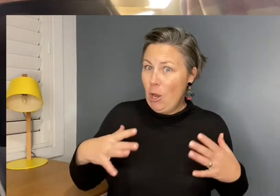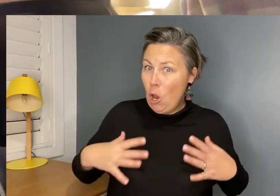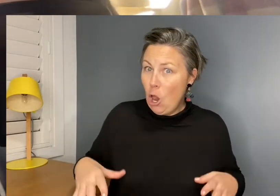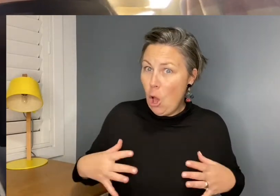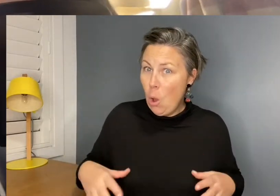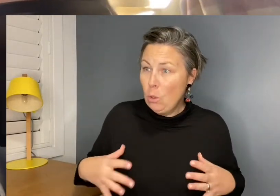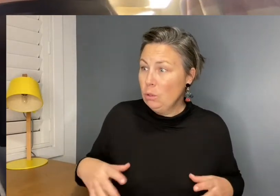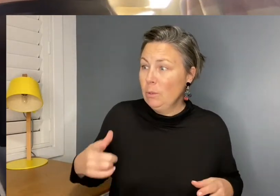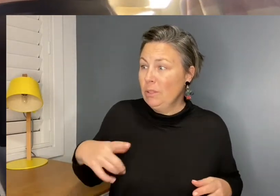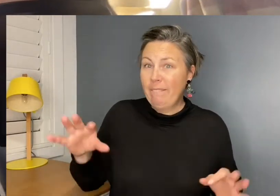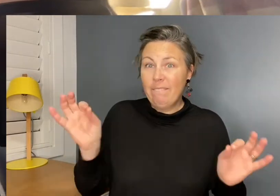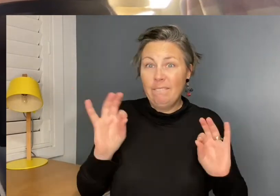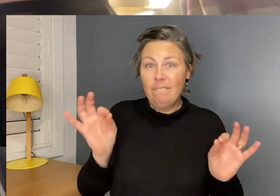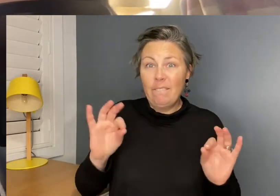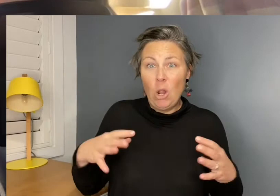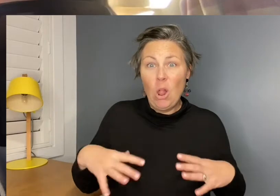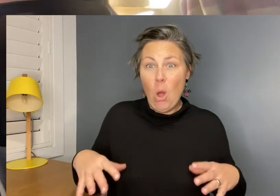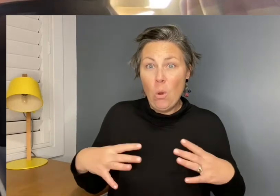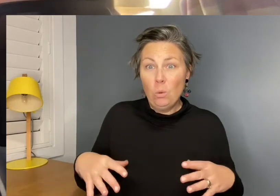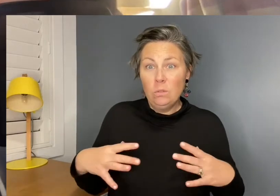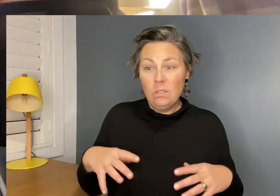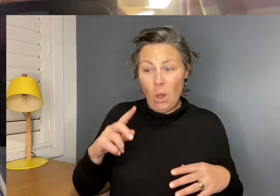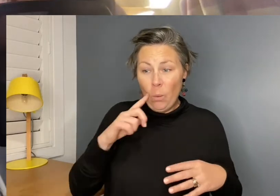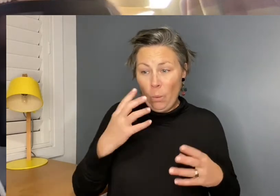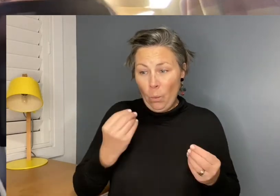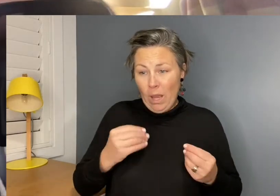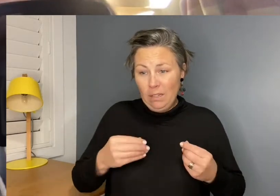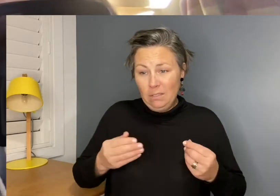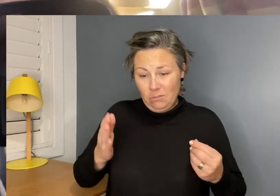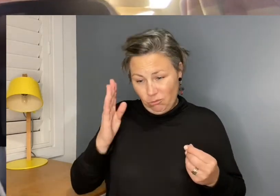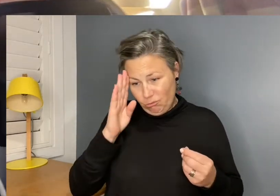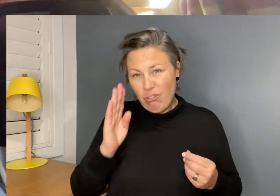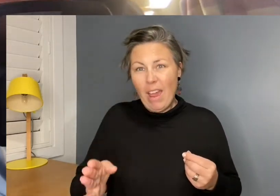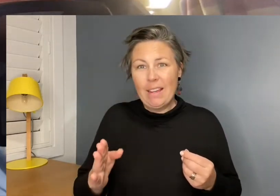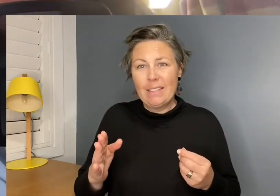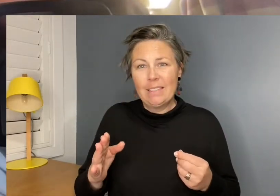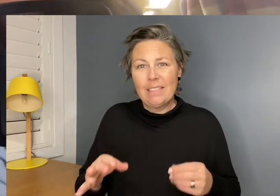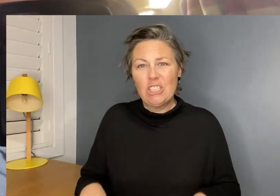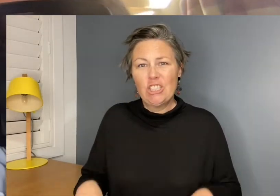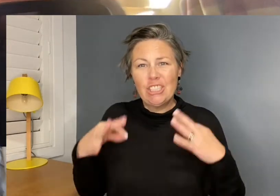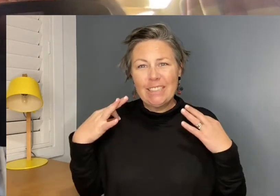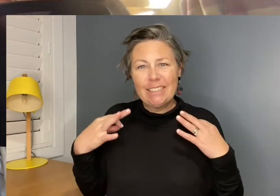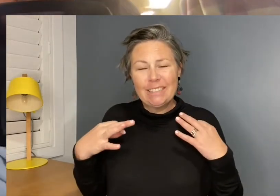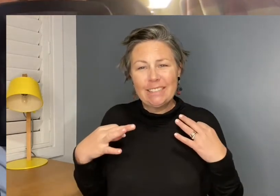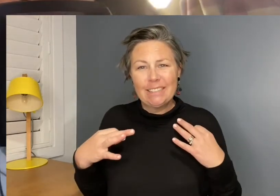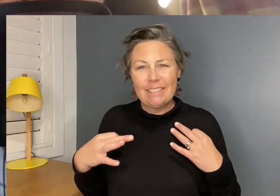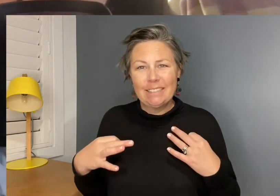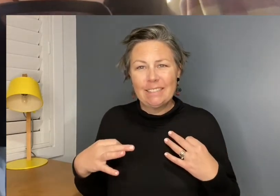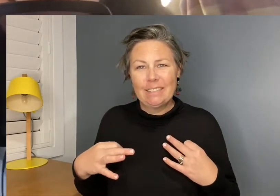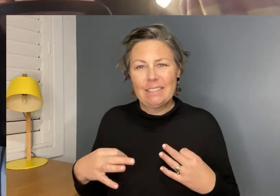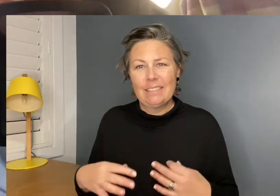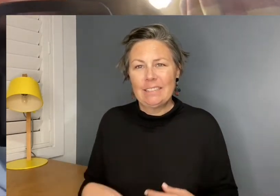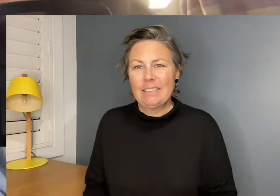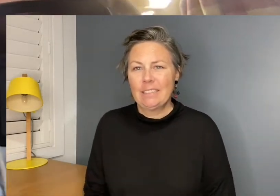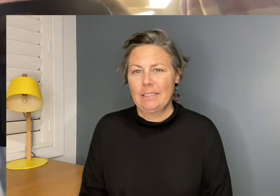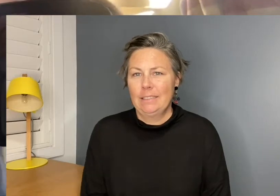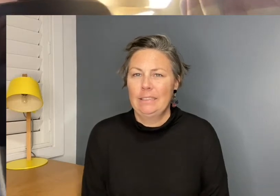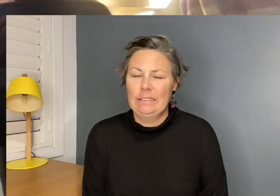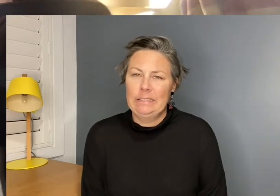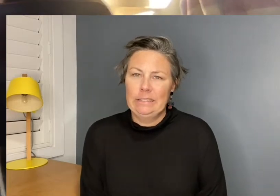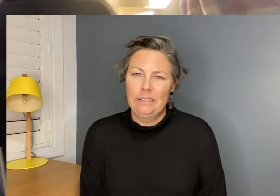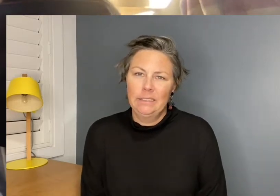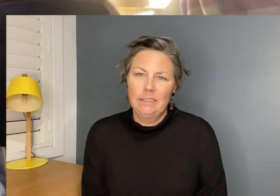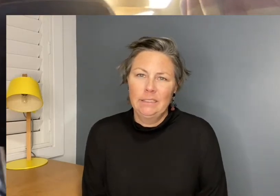off because otherwise it just all goes through the sheets. Like I need something to sweat onto so it's not just all in the sheets. So yeah, there